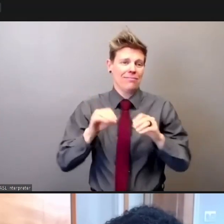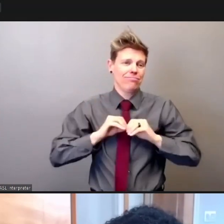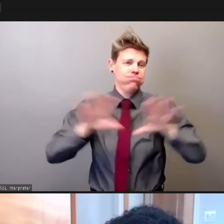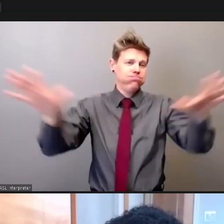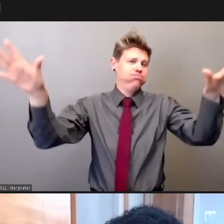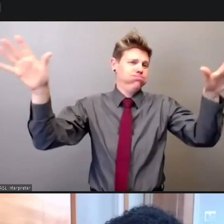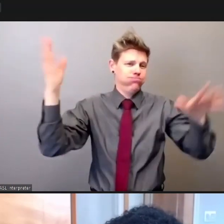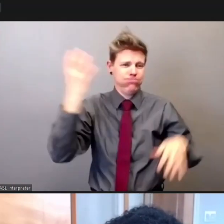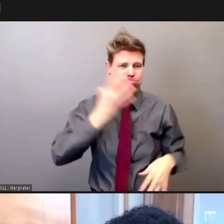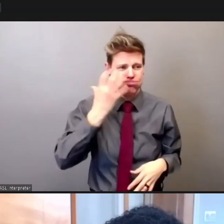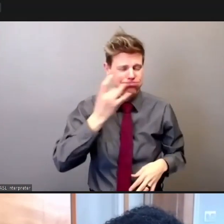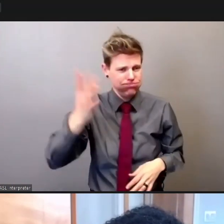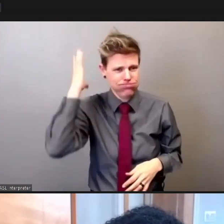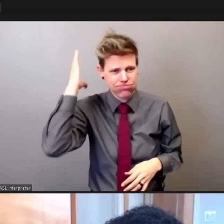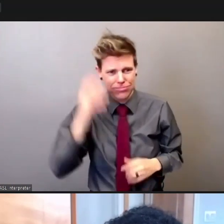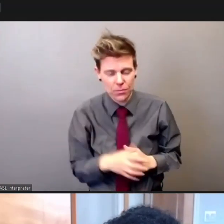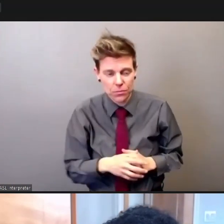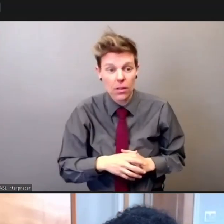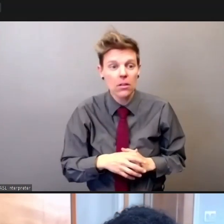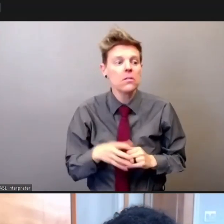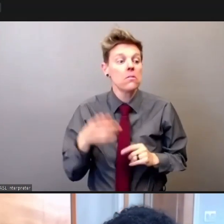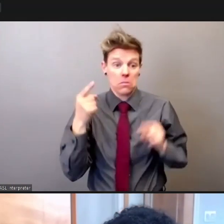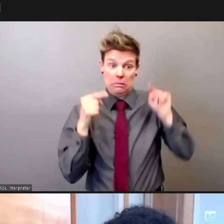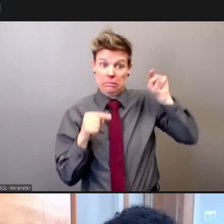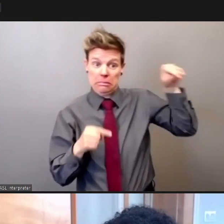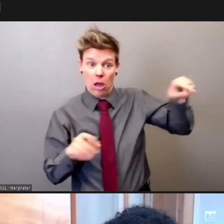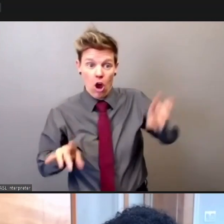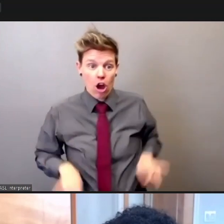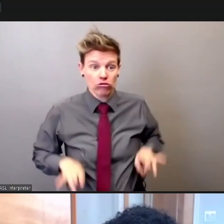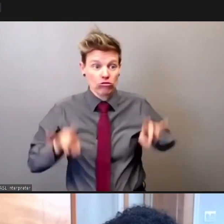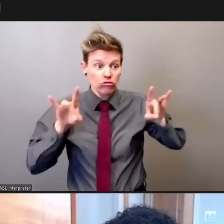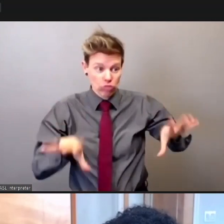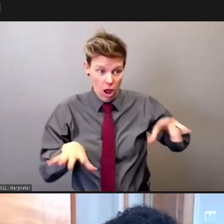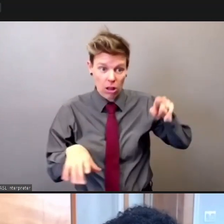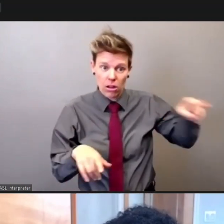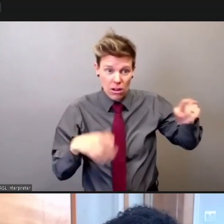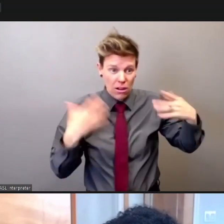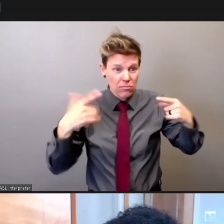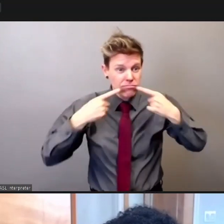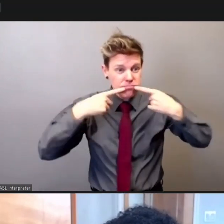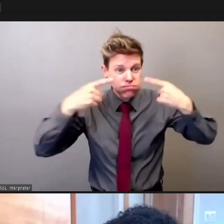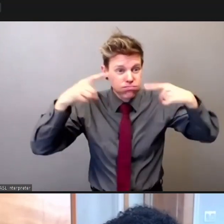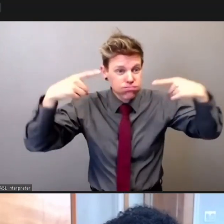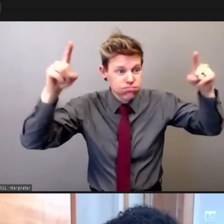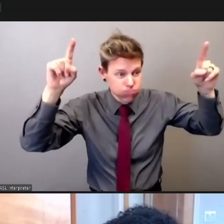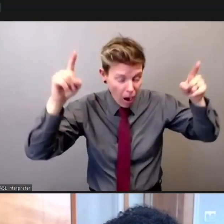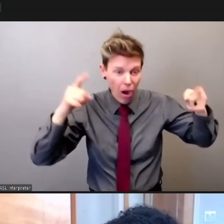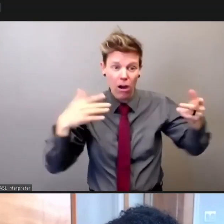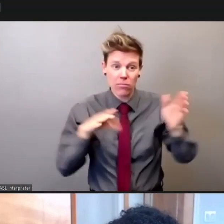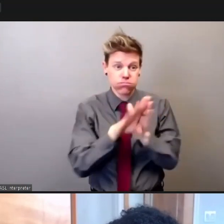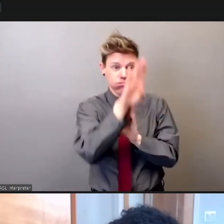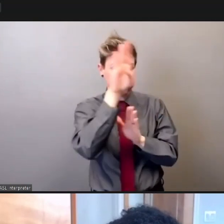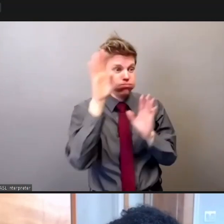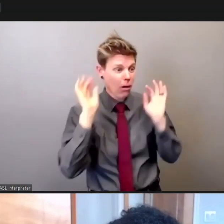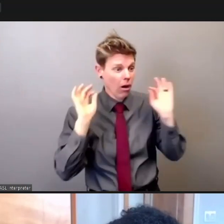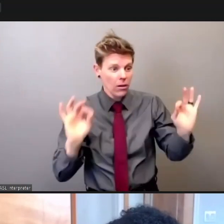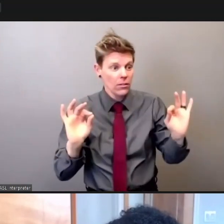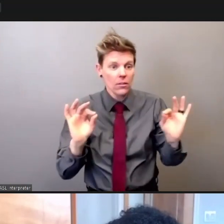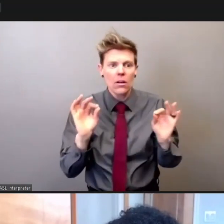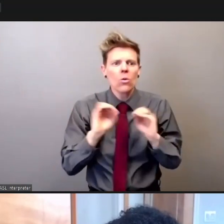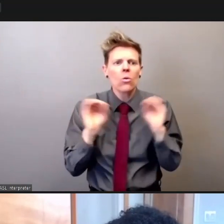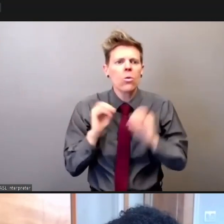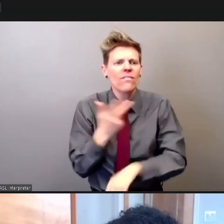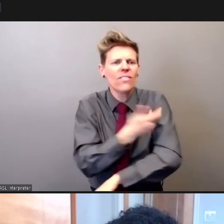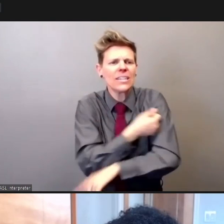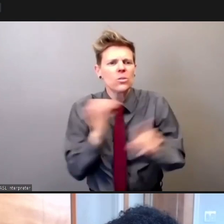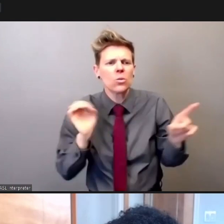New Zealand got there without vaccines. Vaccines are an incredible tool. And I'm thrilled that